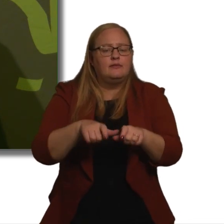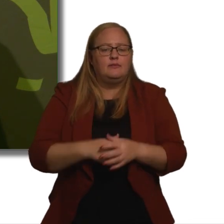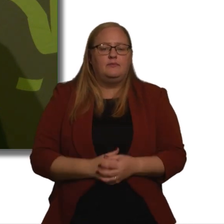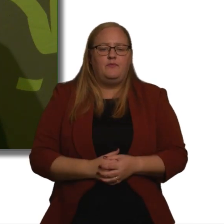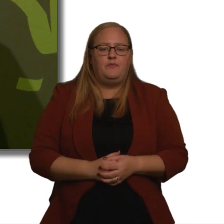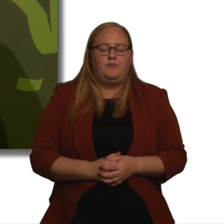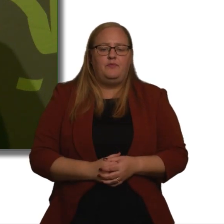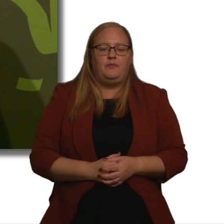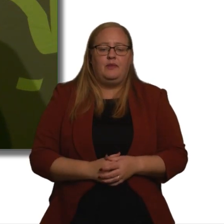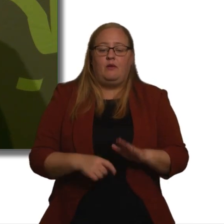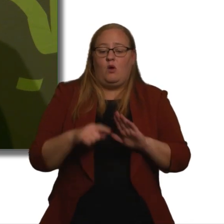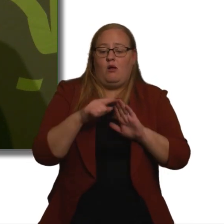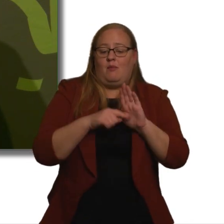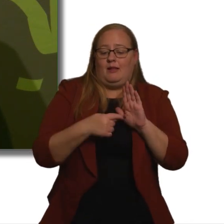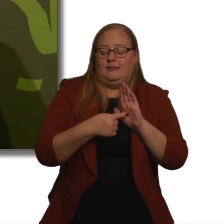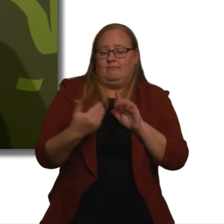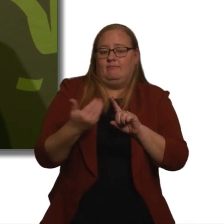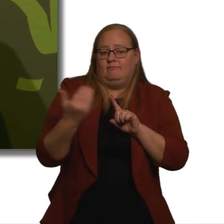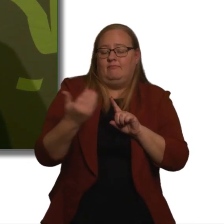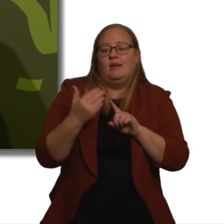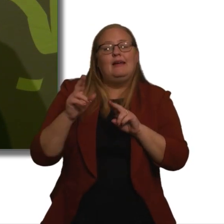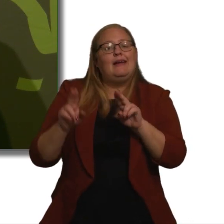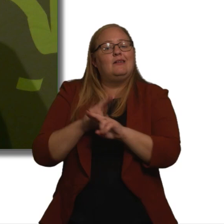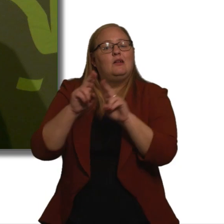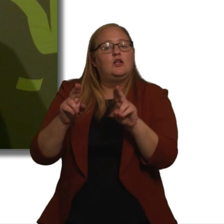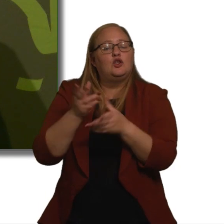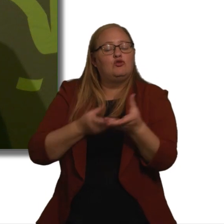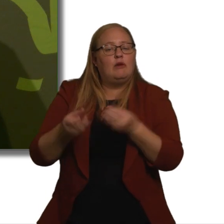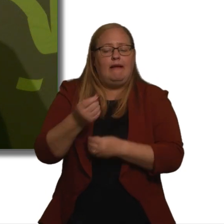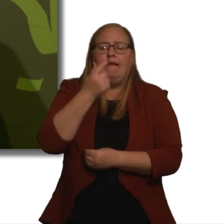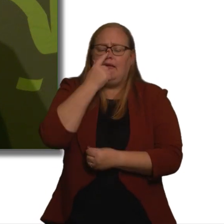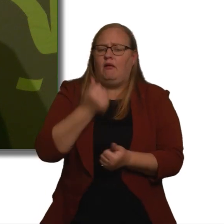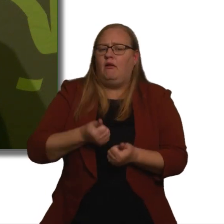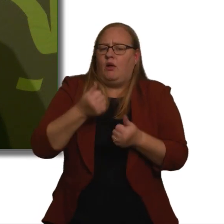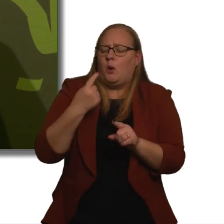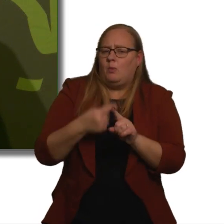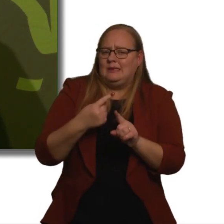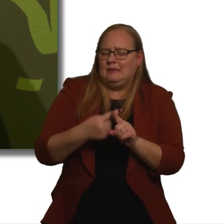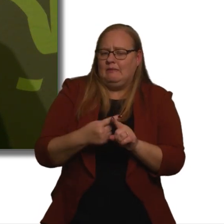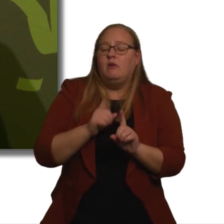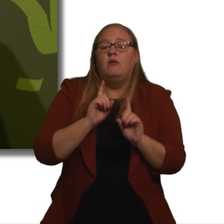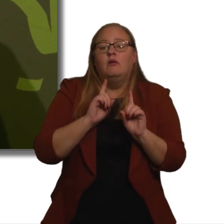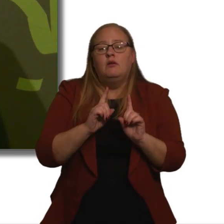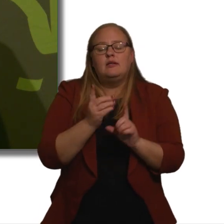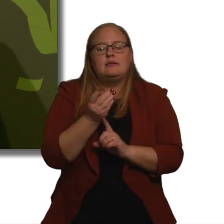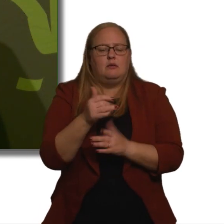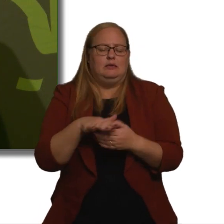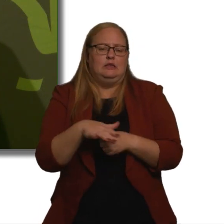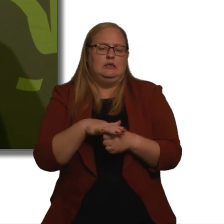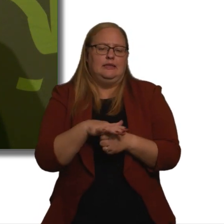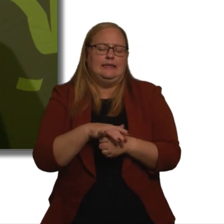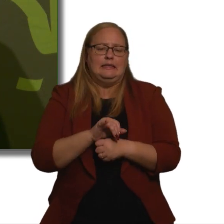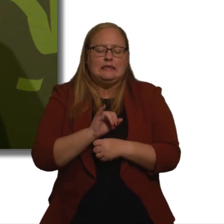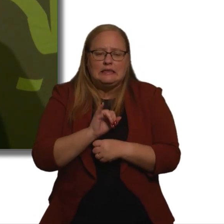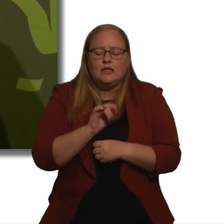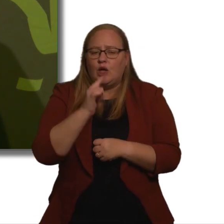policy acknowledges that international trade can be a force for good, but in exceptional circumstances, its benefits